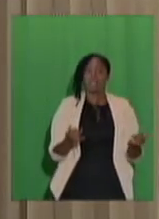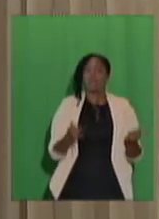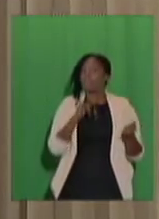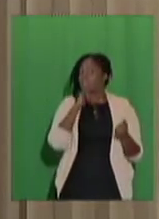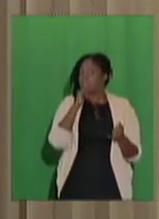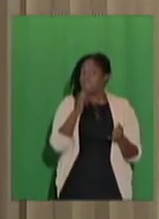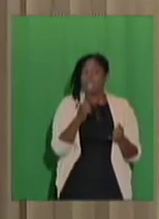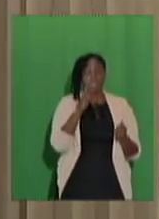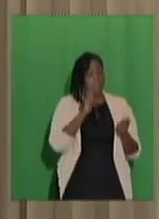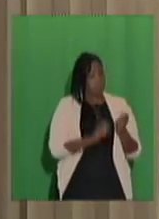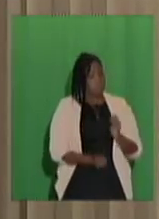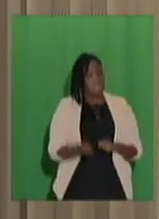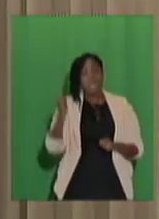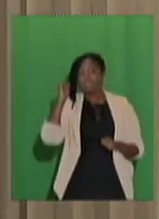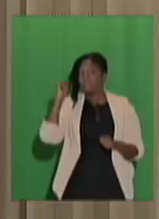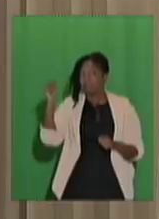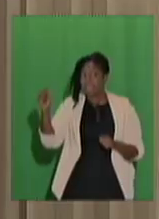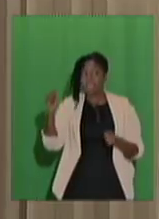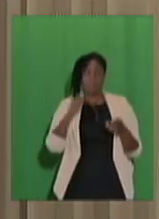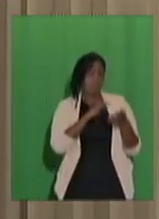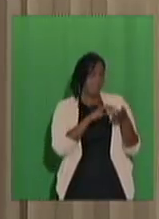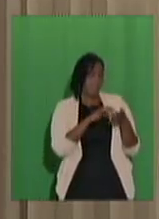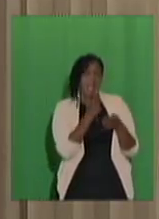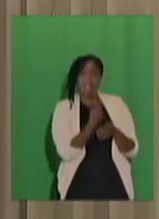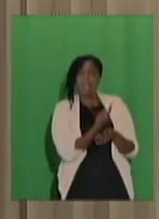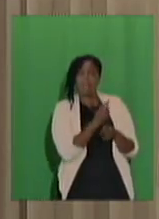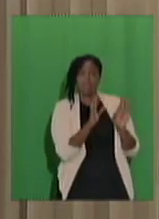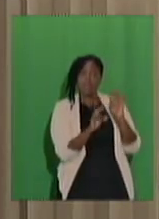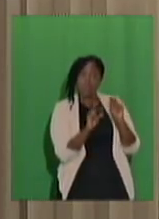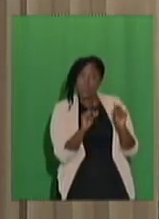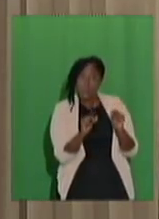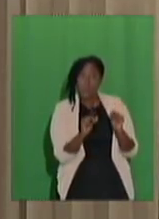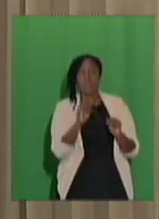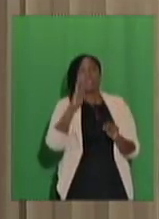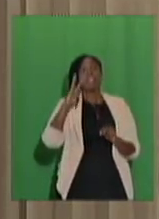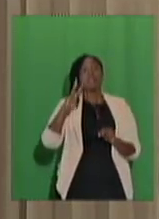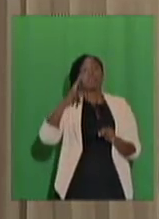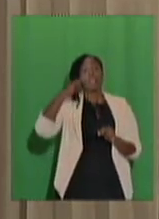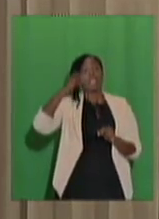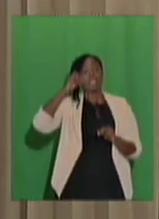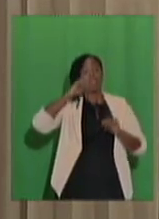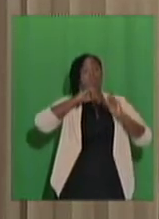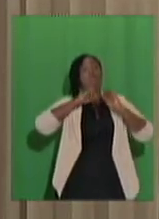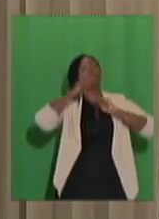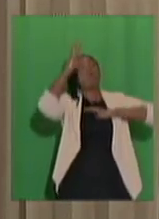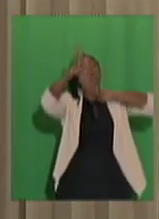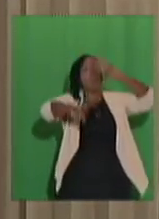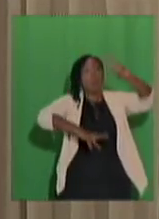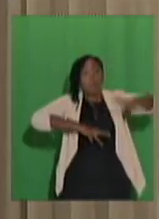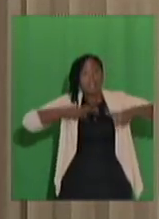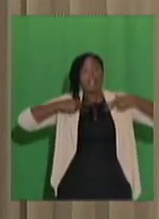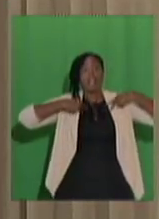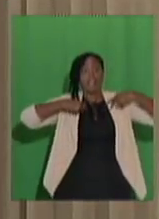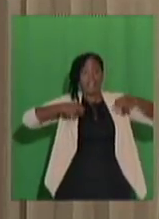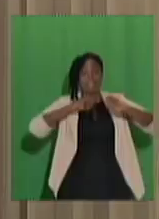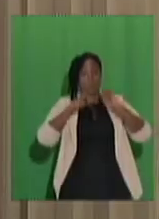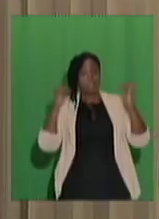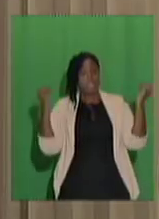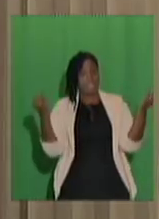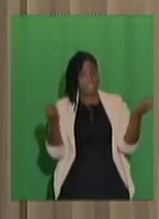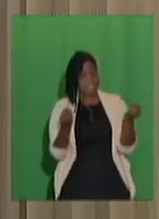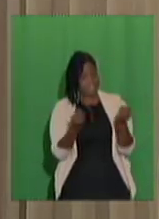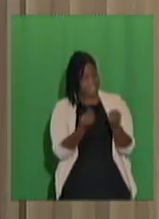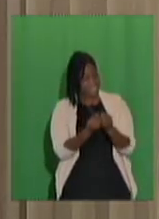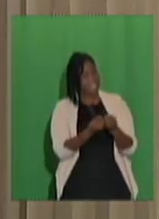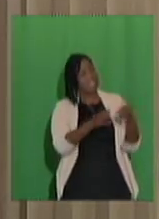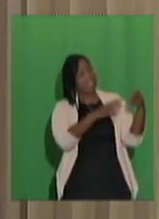study that is being done in other parts of the world by WHO and led by WHO. So we